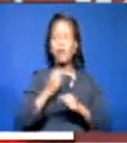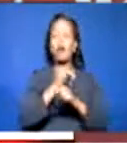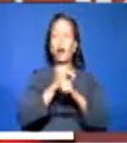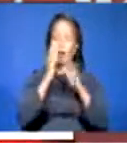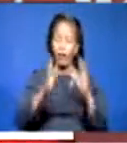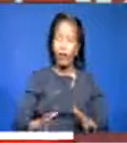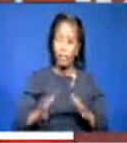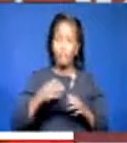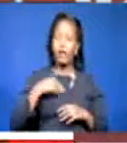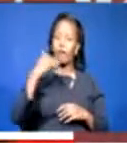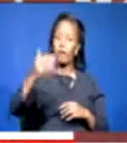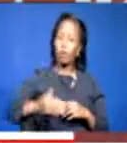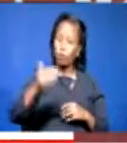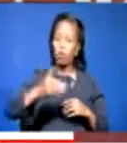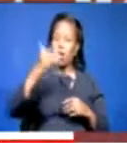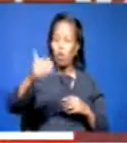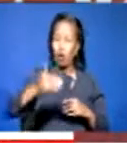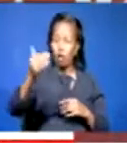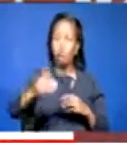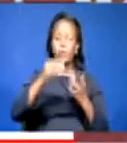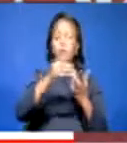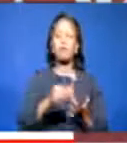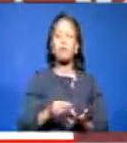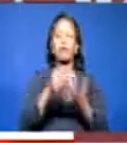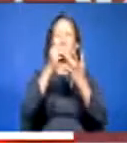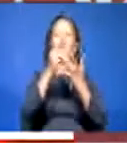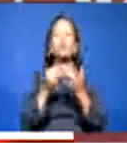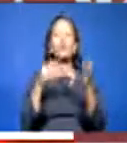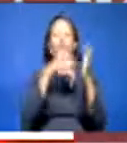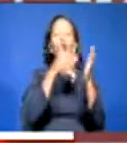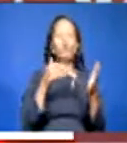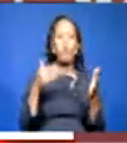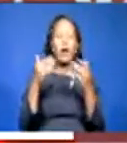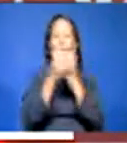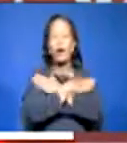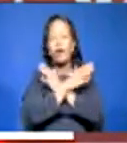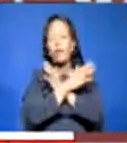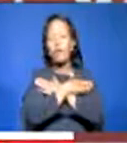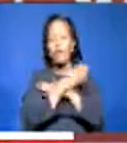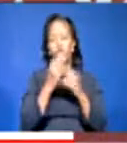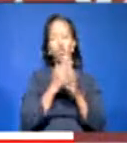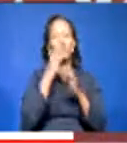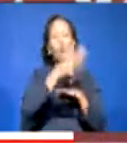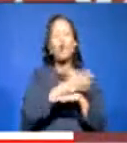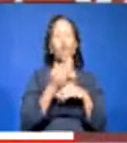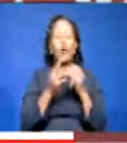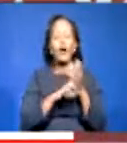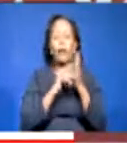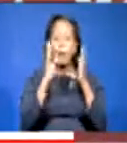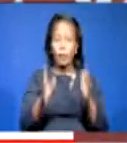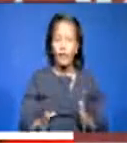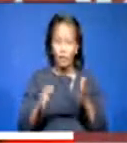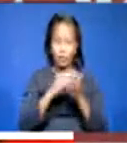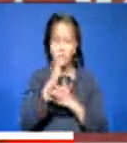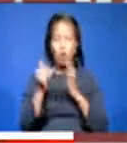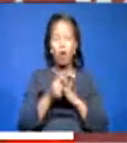been the priorities of our friends, of our partners, should be our priorities